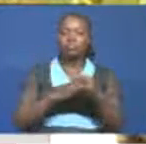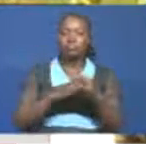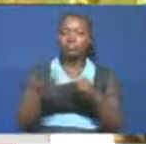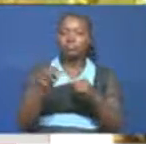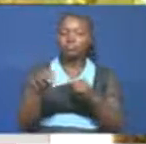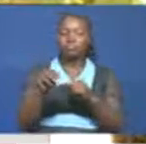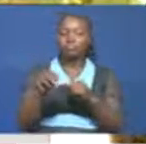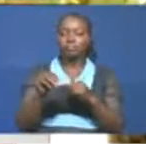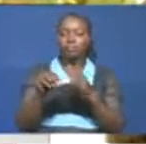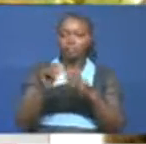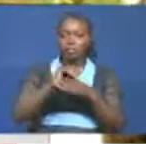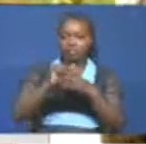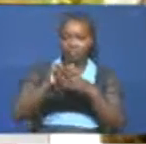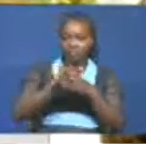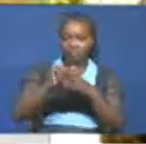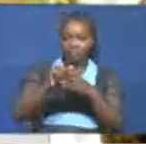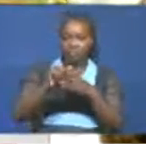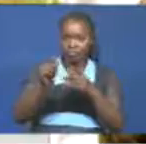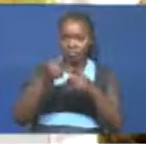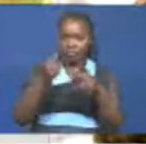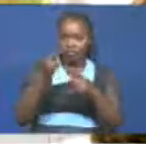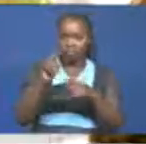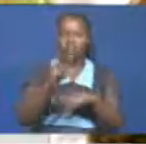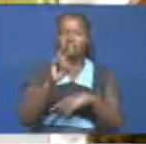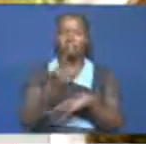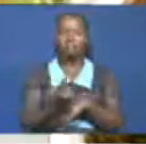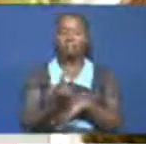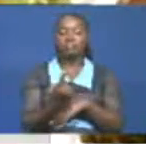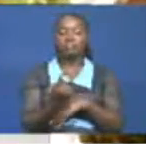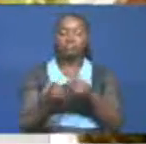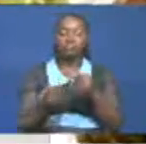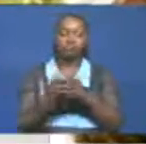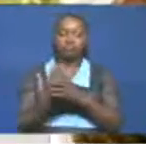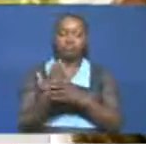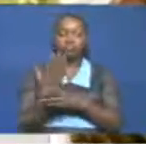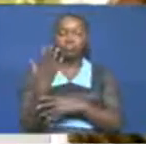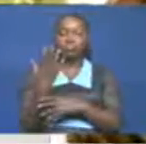$36.09 million, that is of 2021, and this has grown from